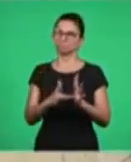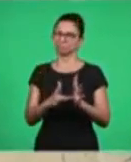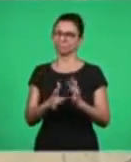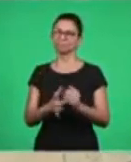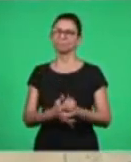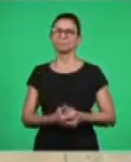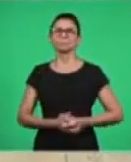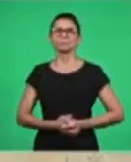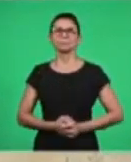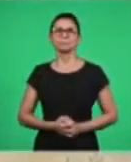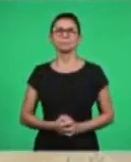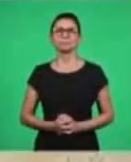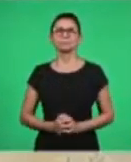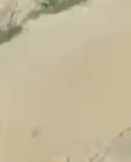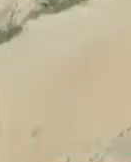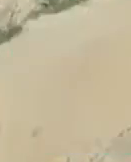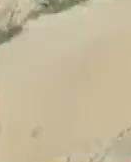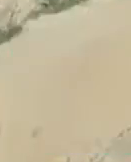Jesus.